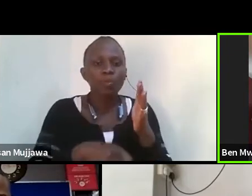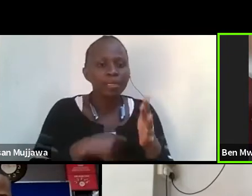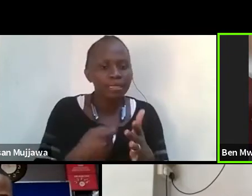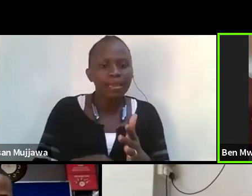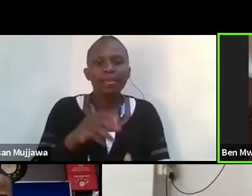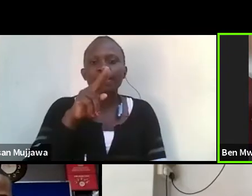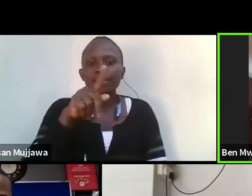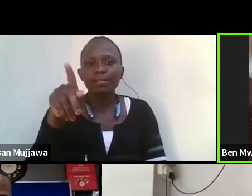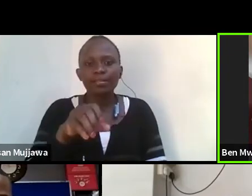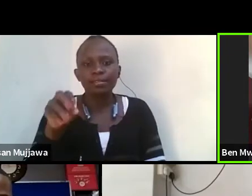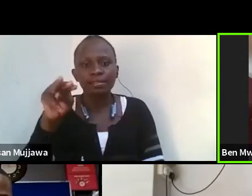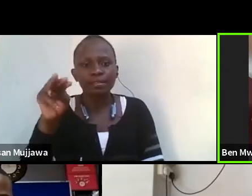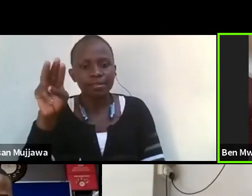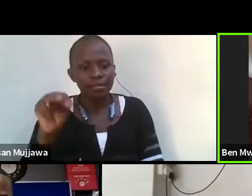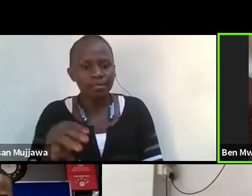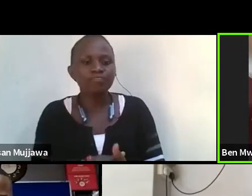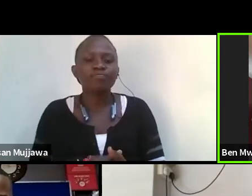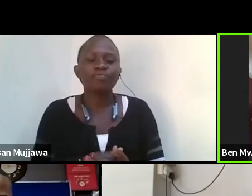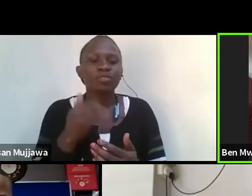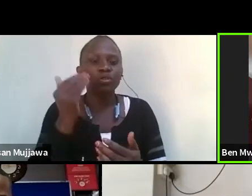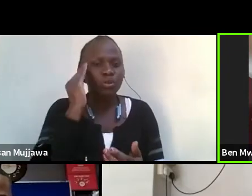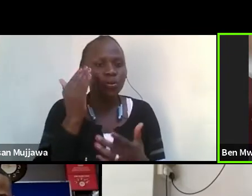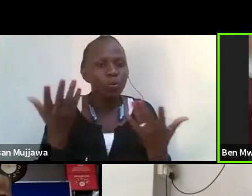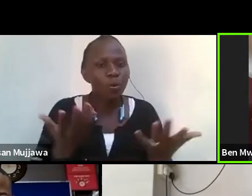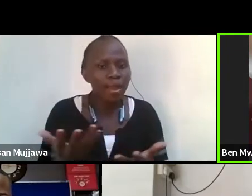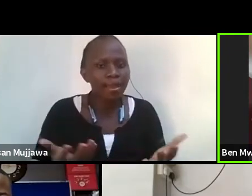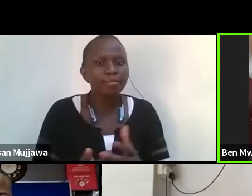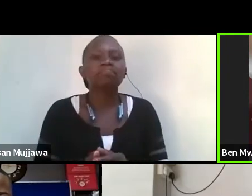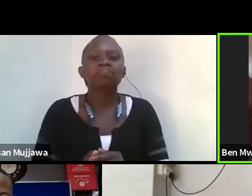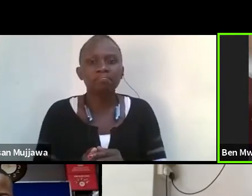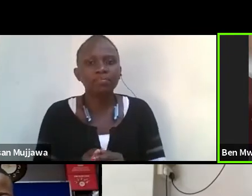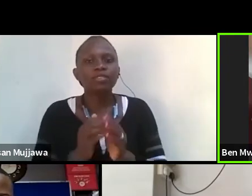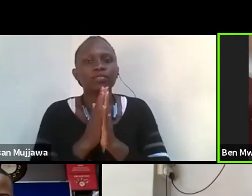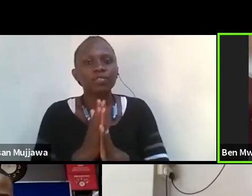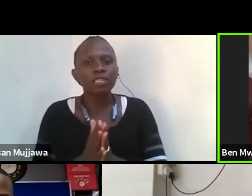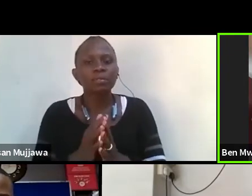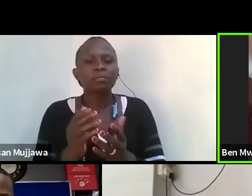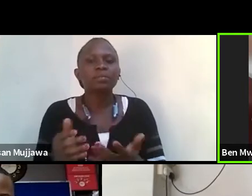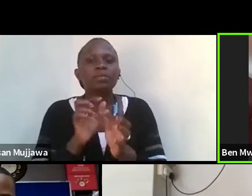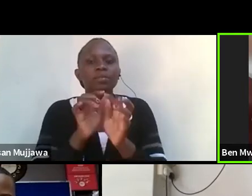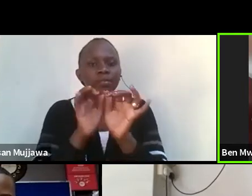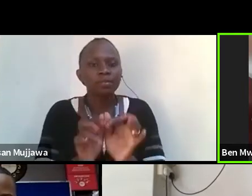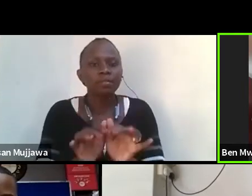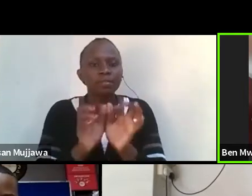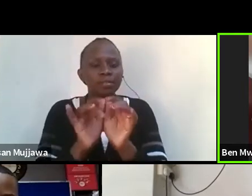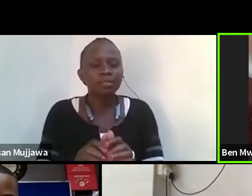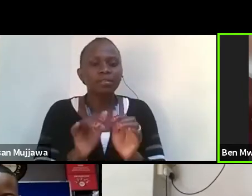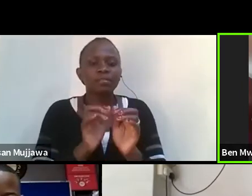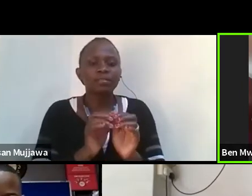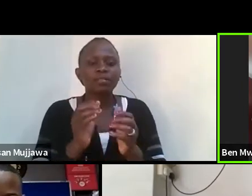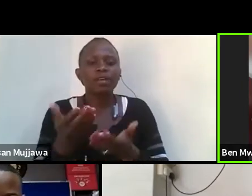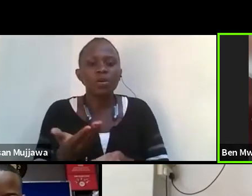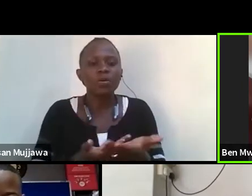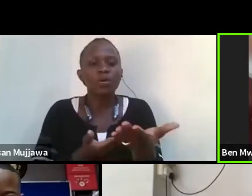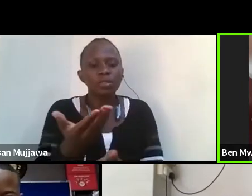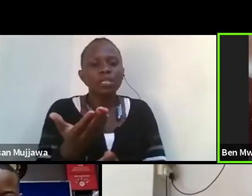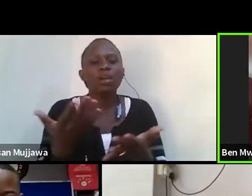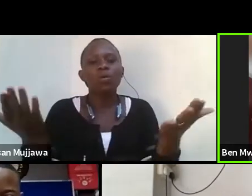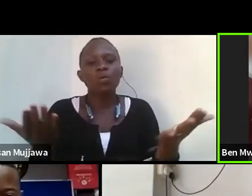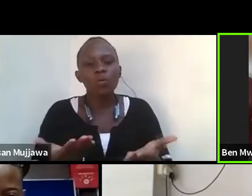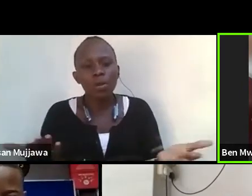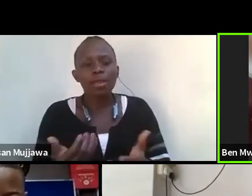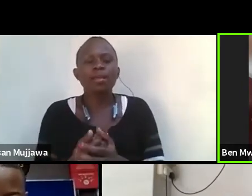take note of your presence and to know where you are, if you could kindly type in the chat where you are and what you do, so